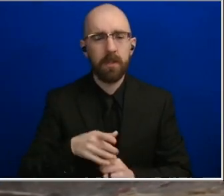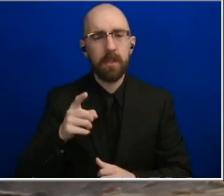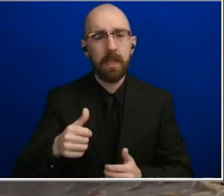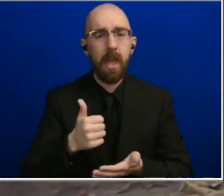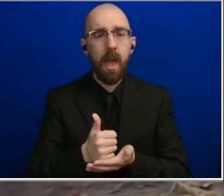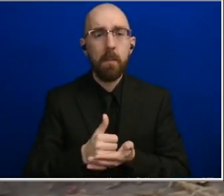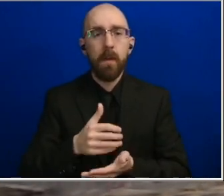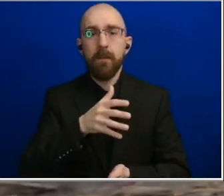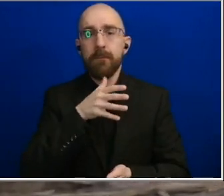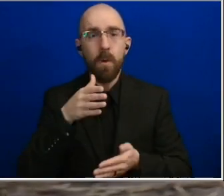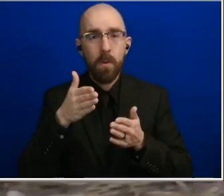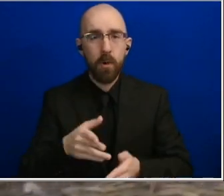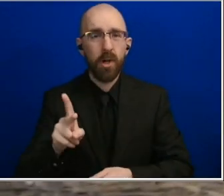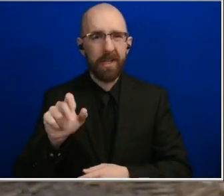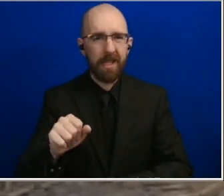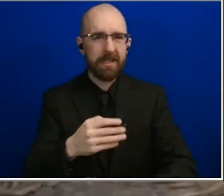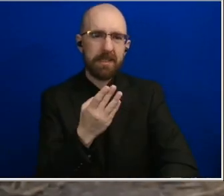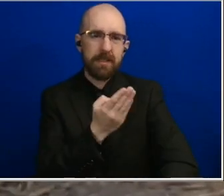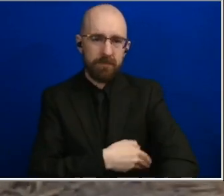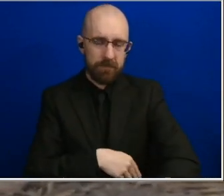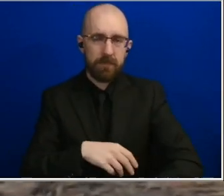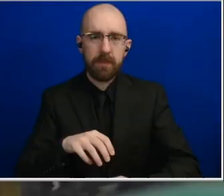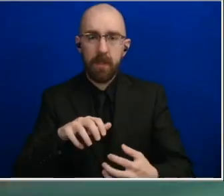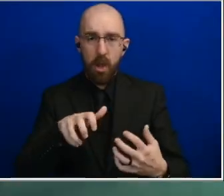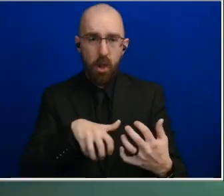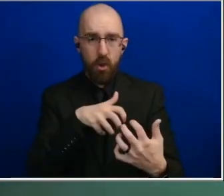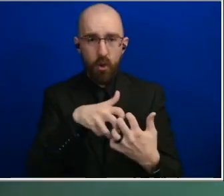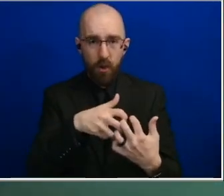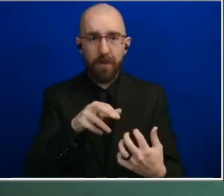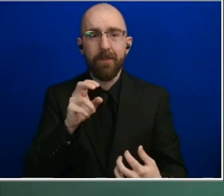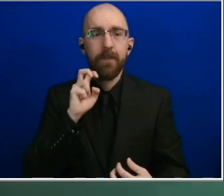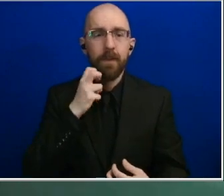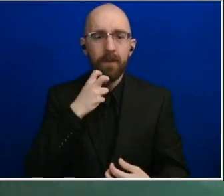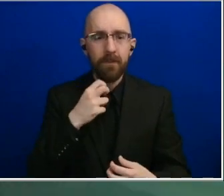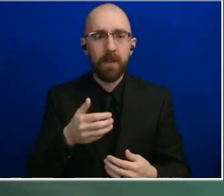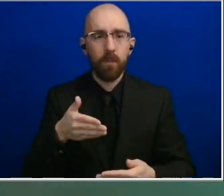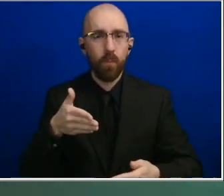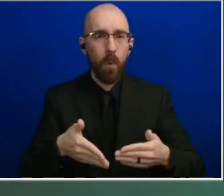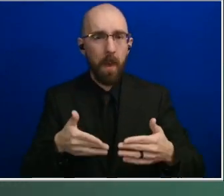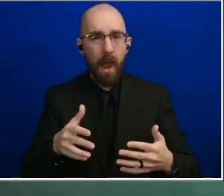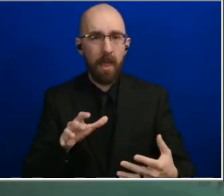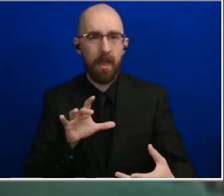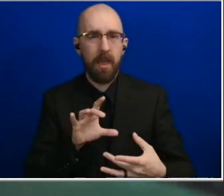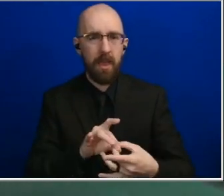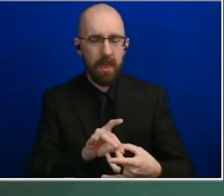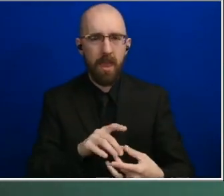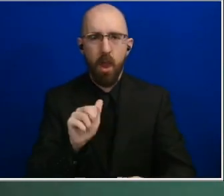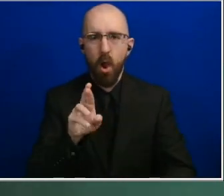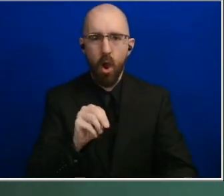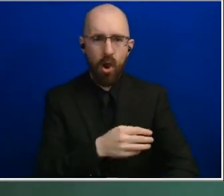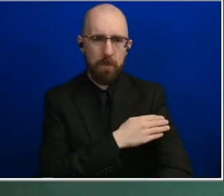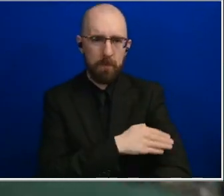then immediately reworked the nerves to interface with a robotic prosthetic arm. It's really pretty high-tech stuff.